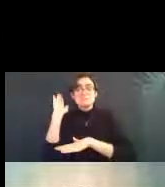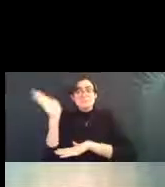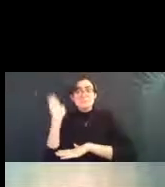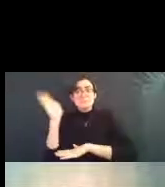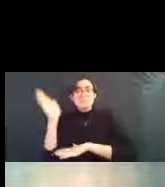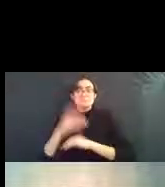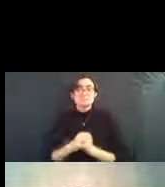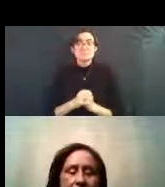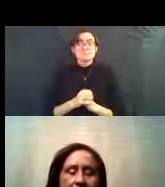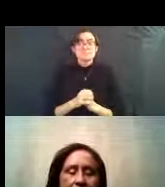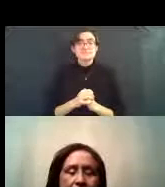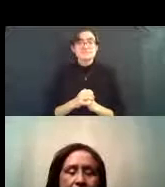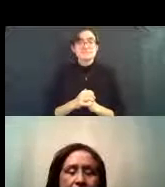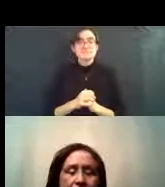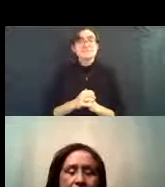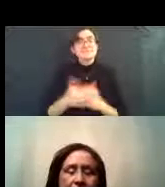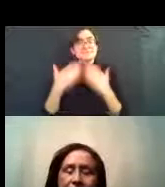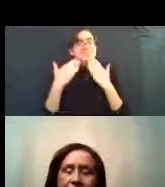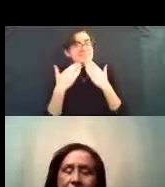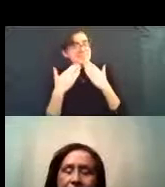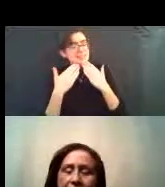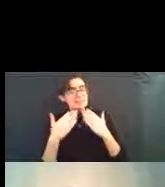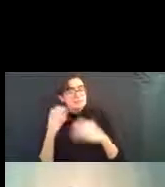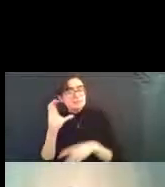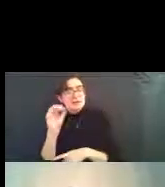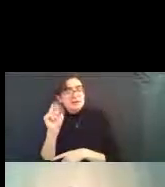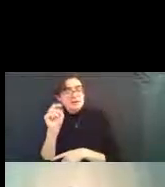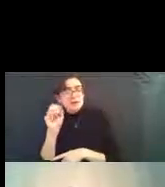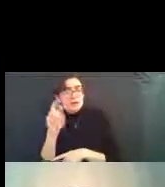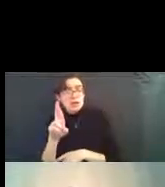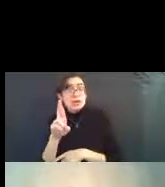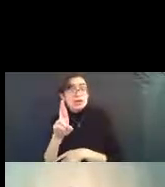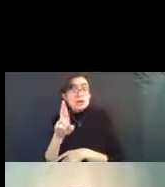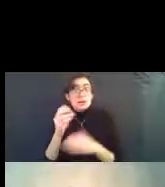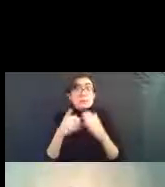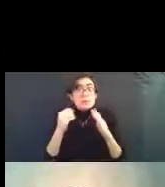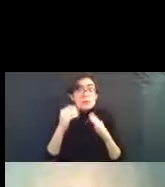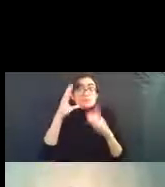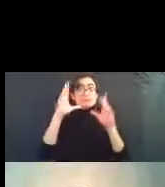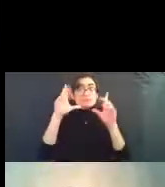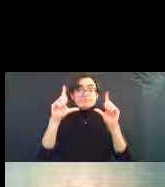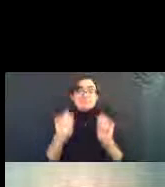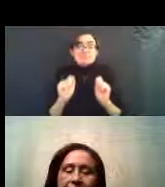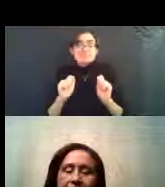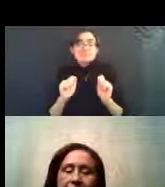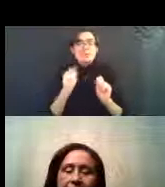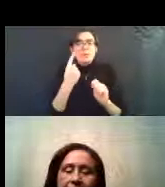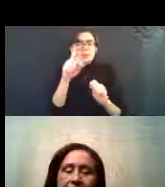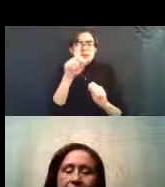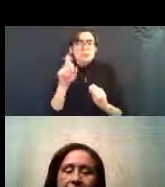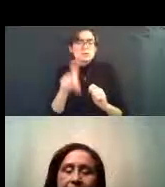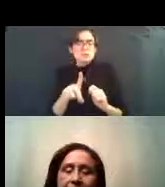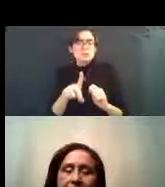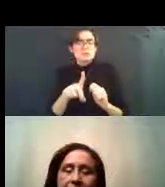Thank you so much, Connor. And You're before welcome. you go, there was a question that popped up. Somebody wanted to know